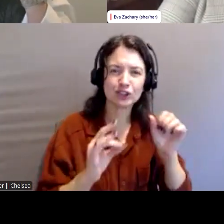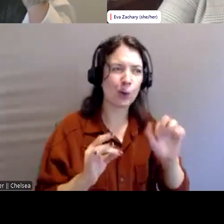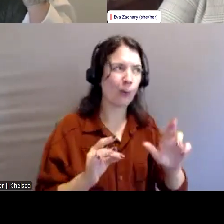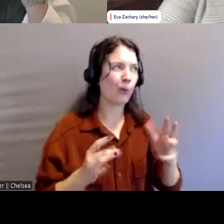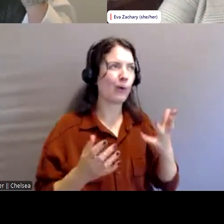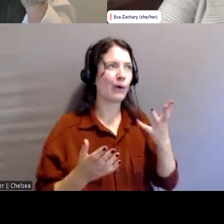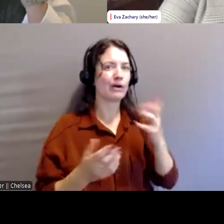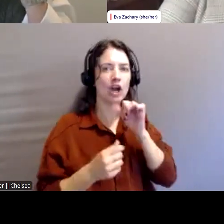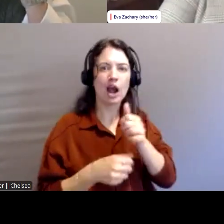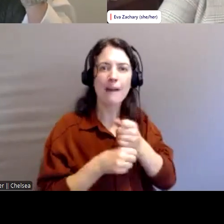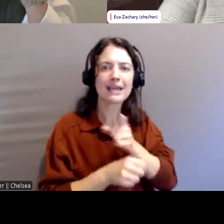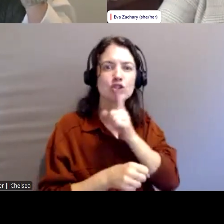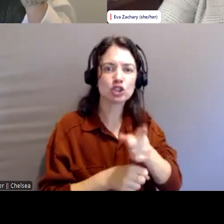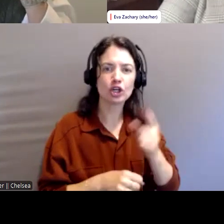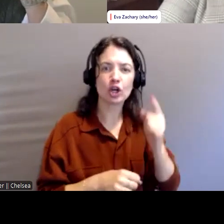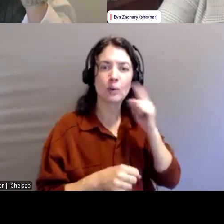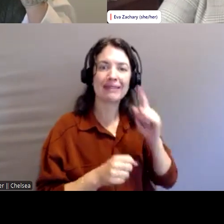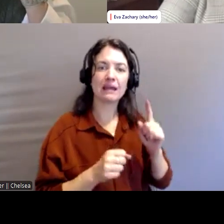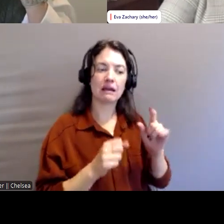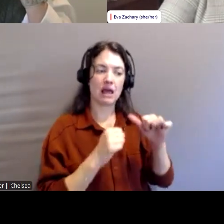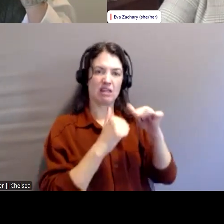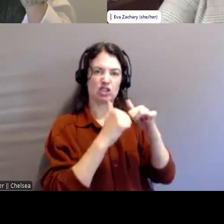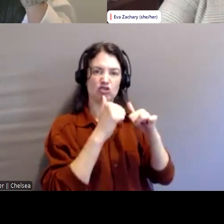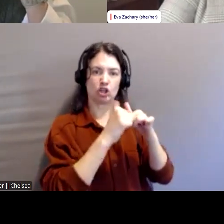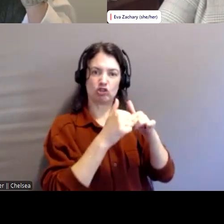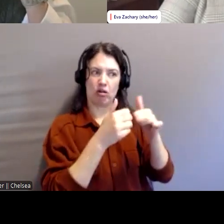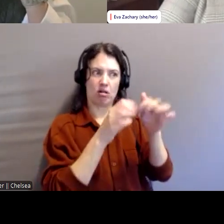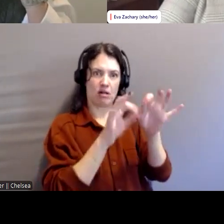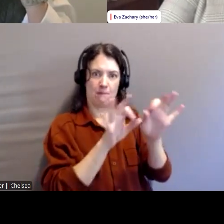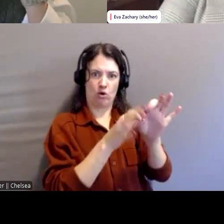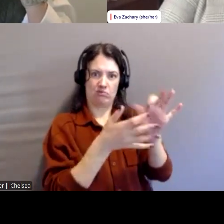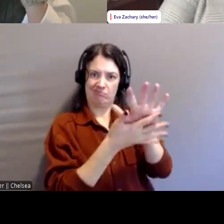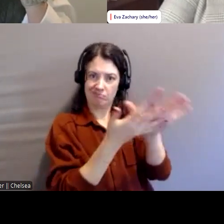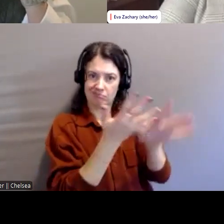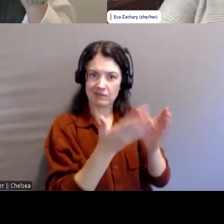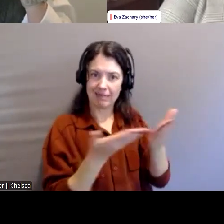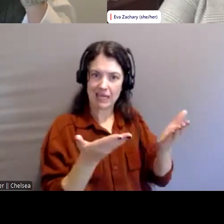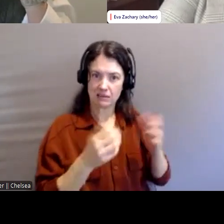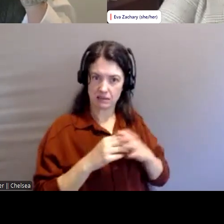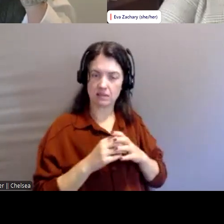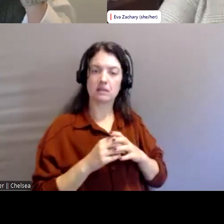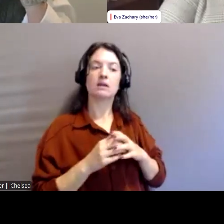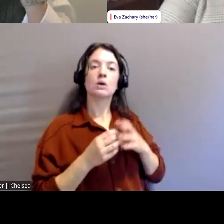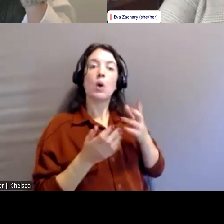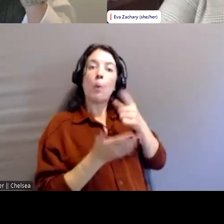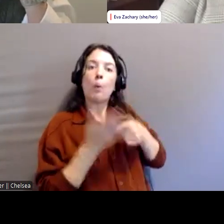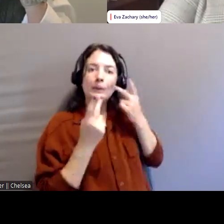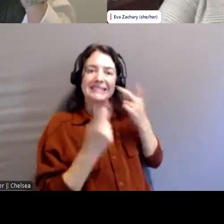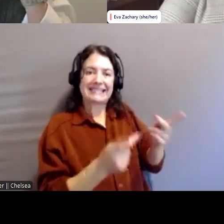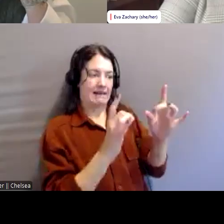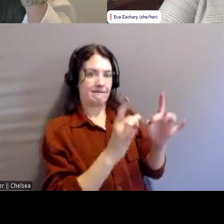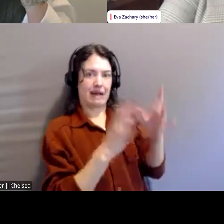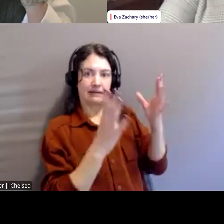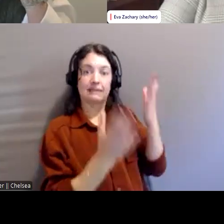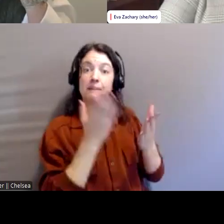sure that we consider some of the structural things, structural aspects of violence like